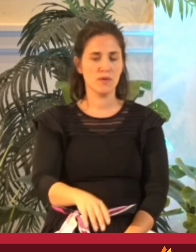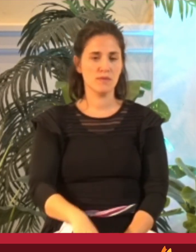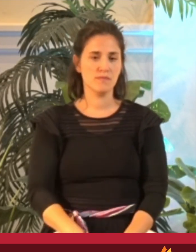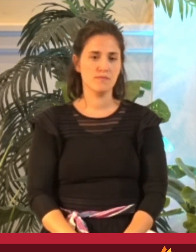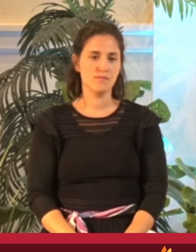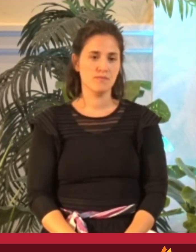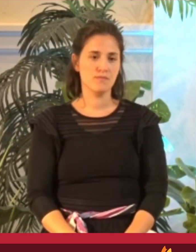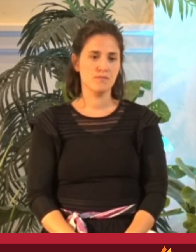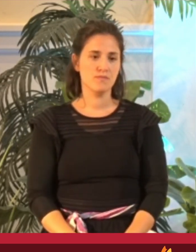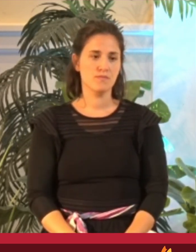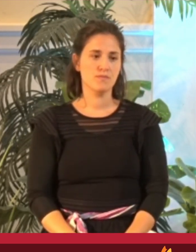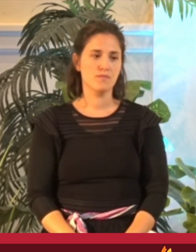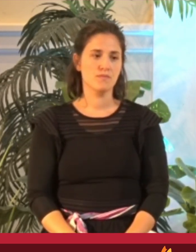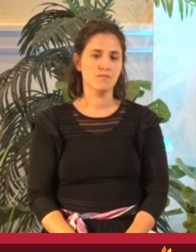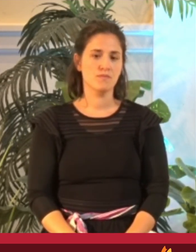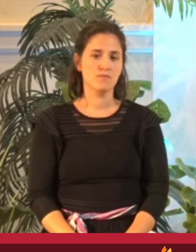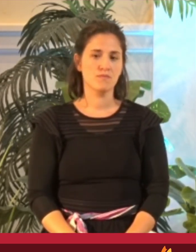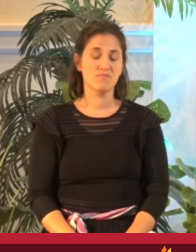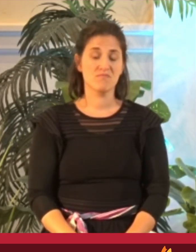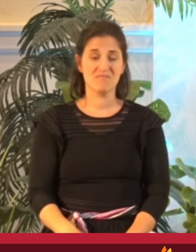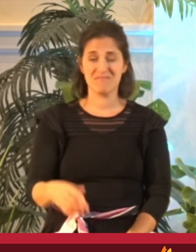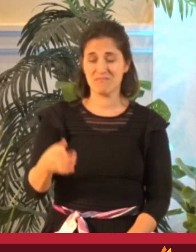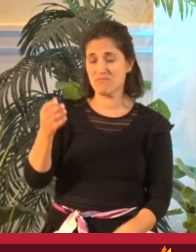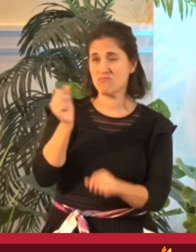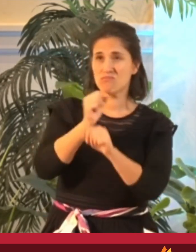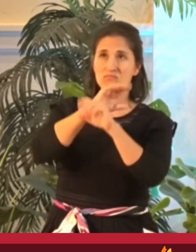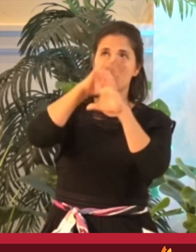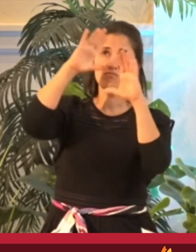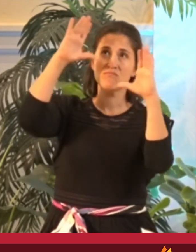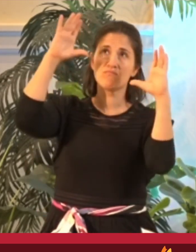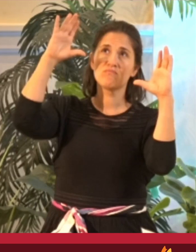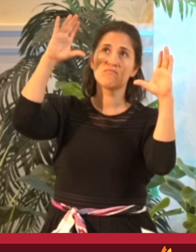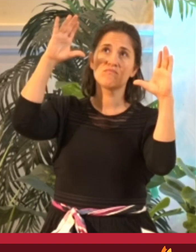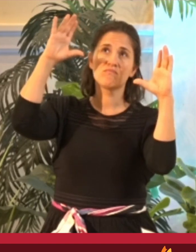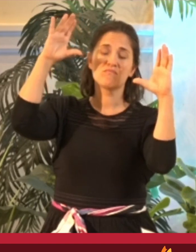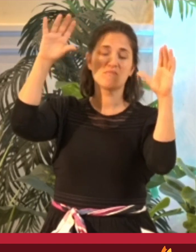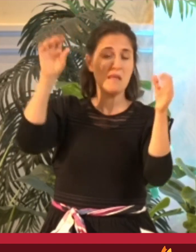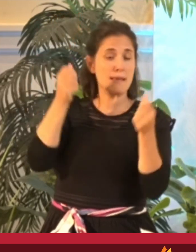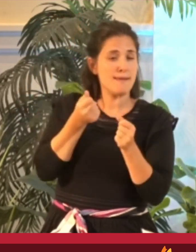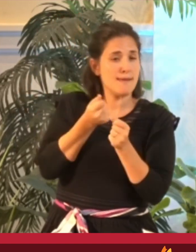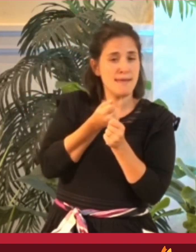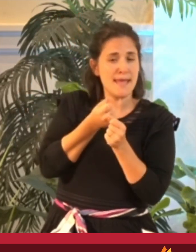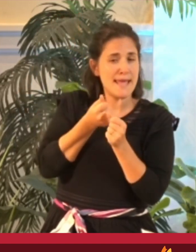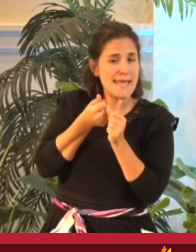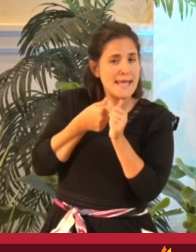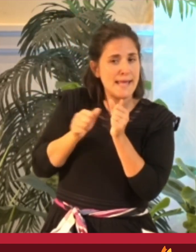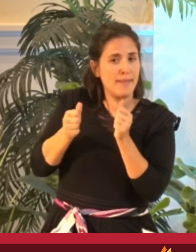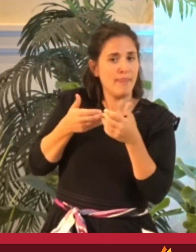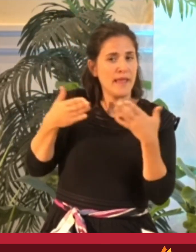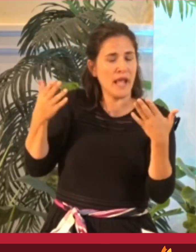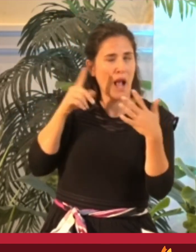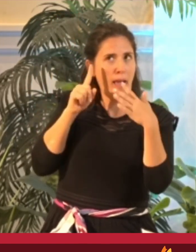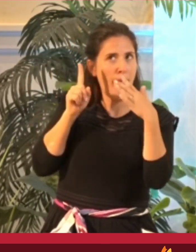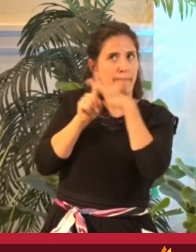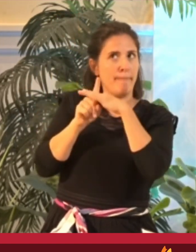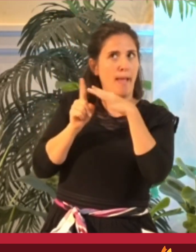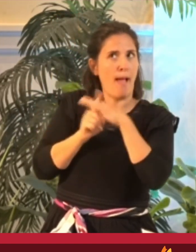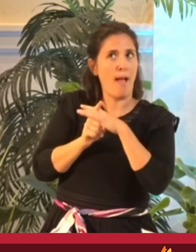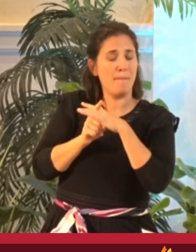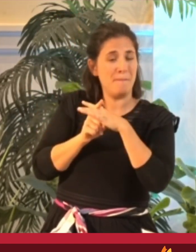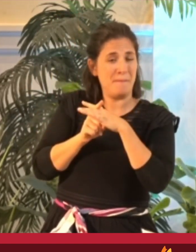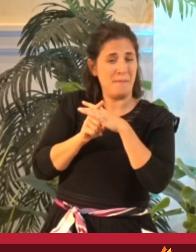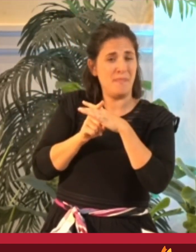letting go of anything that holds you back from embracing these moments of shared compassion.